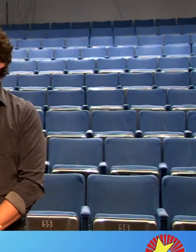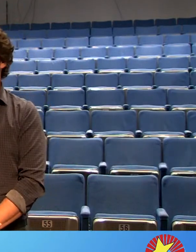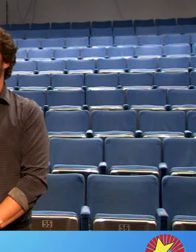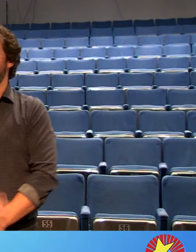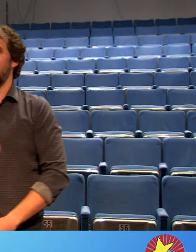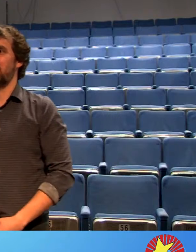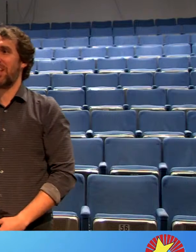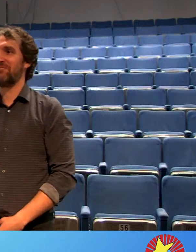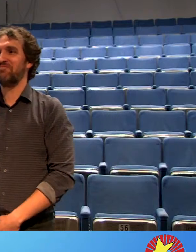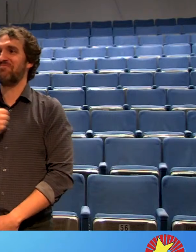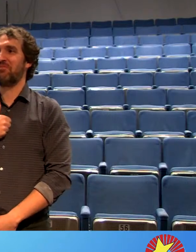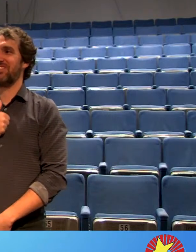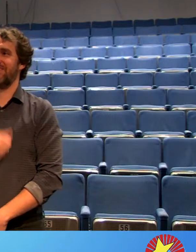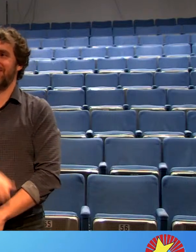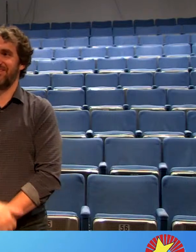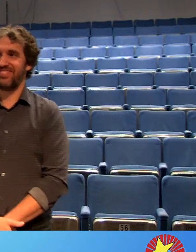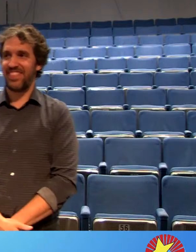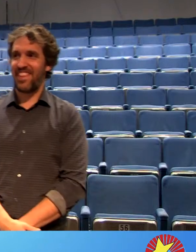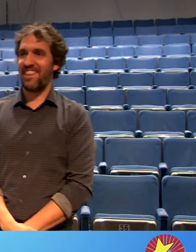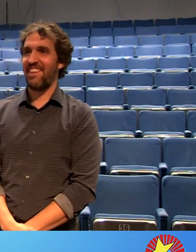152.